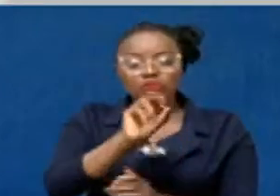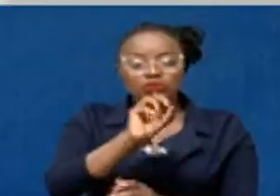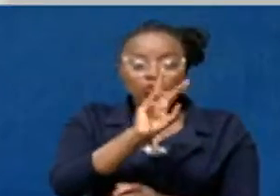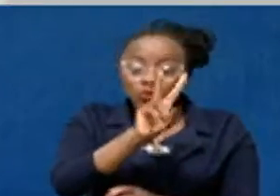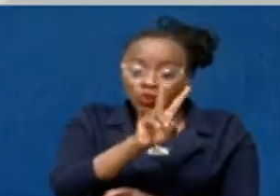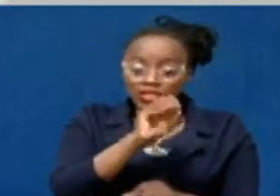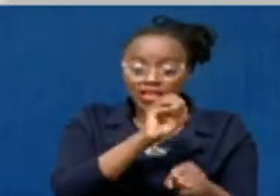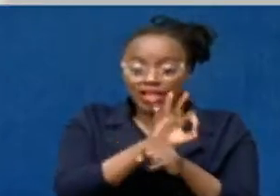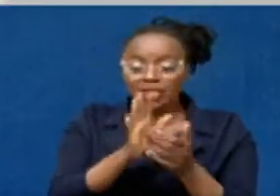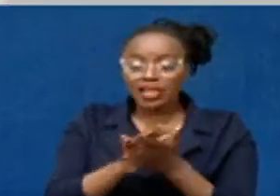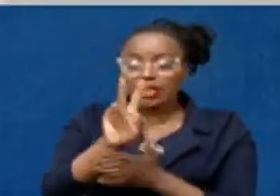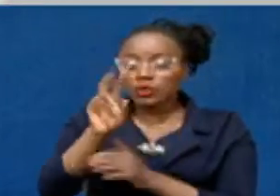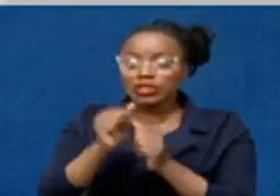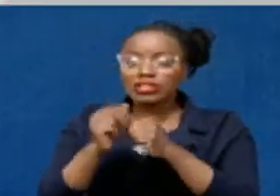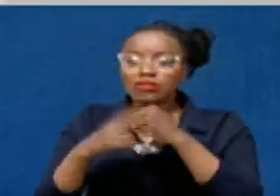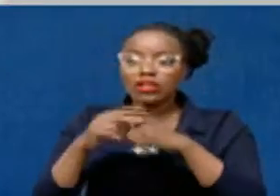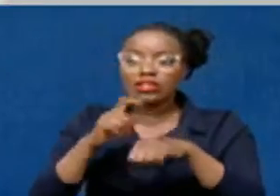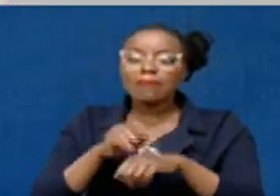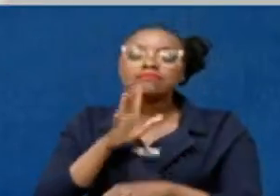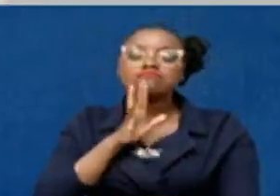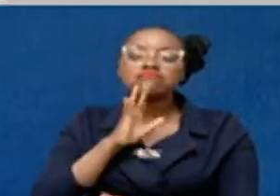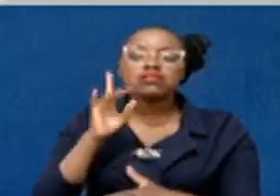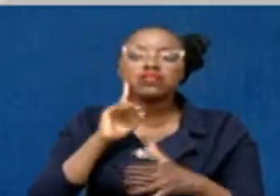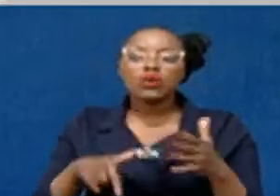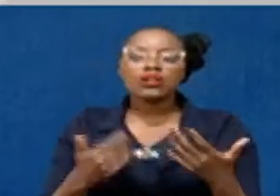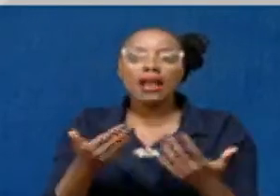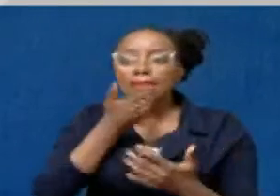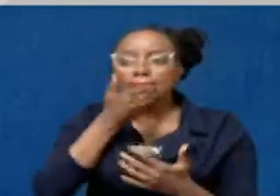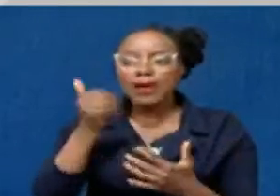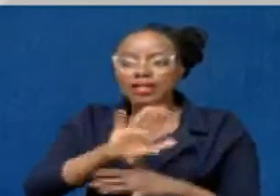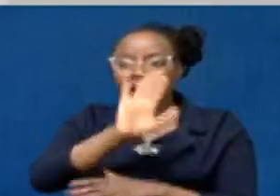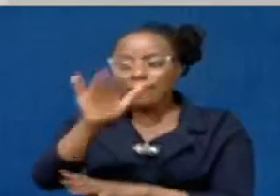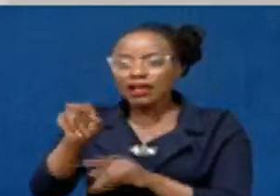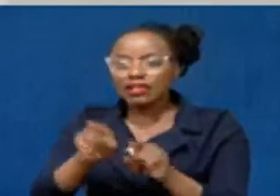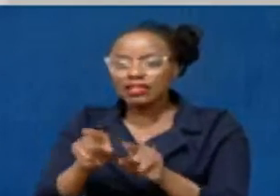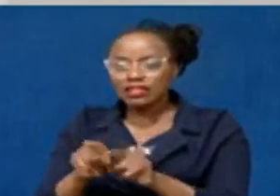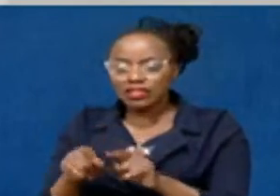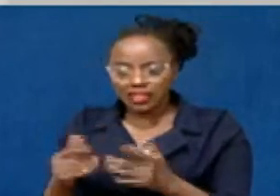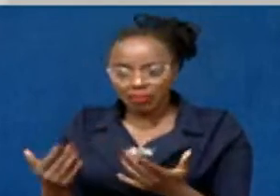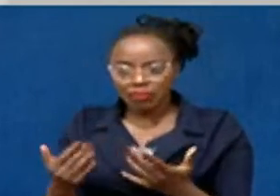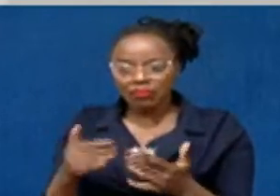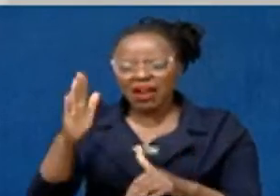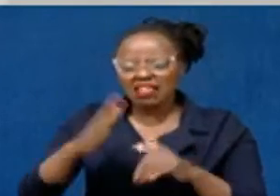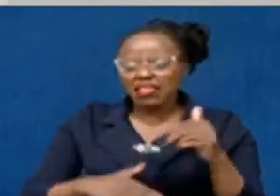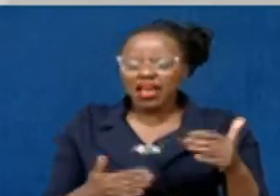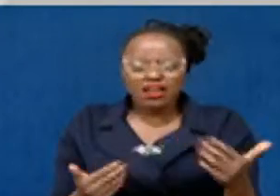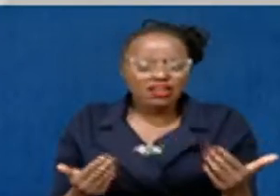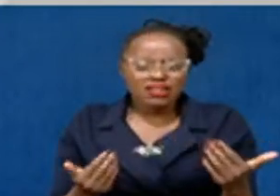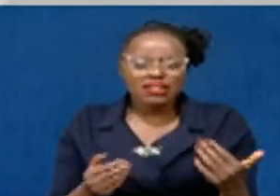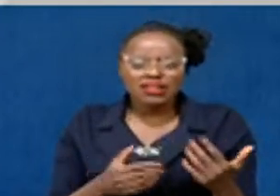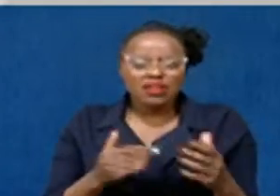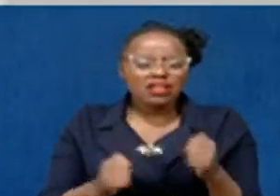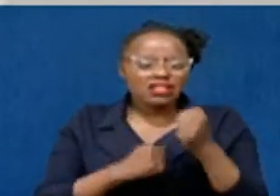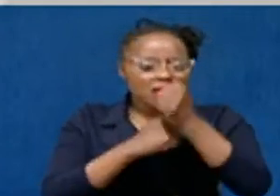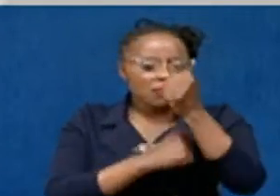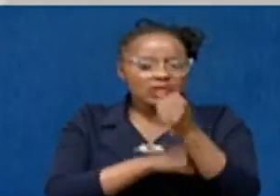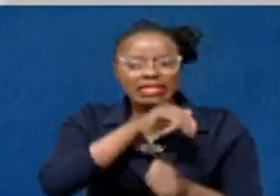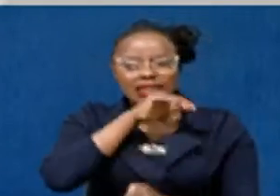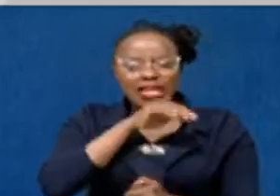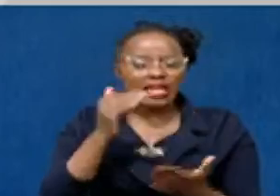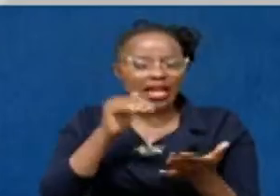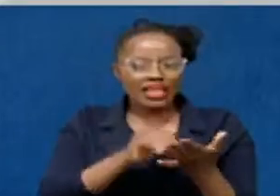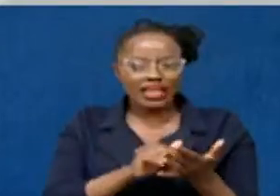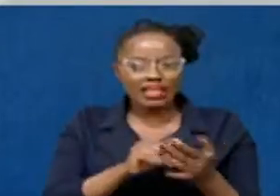and 2017, and when he spoke there, he said he would rather go back to Sekuru rather than support Raila